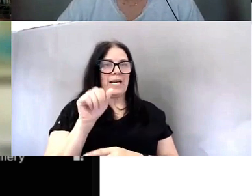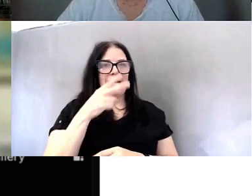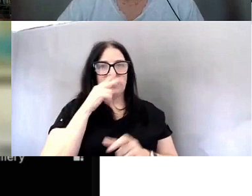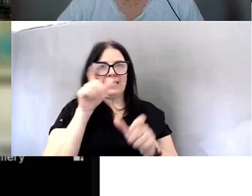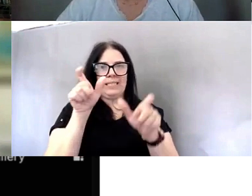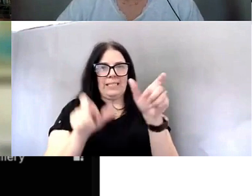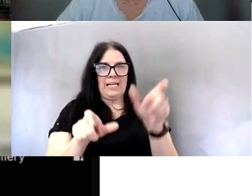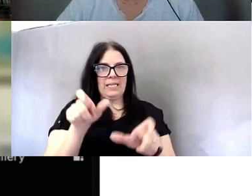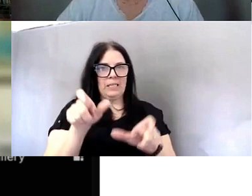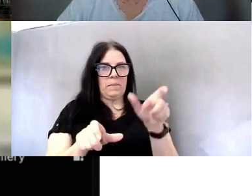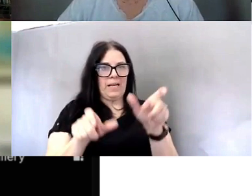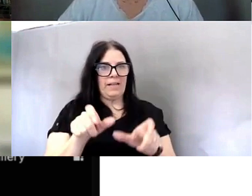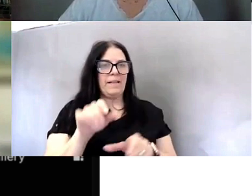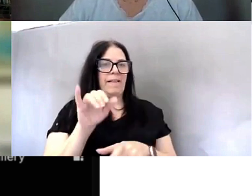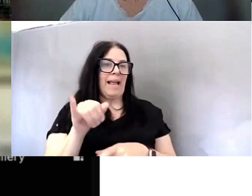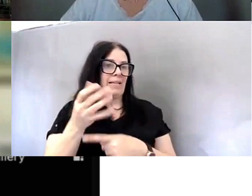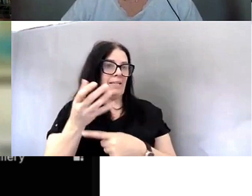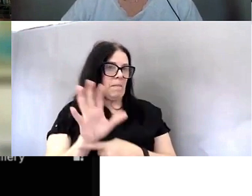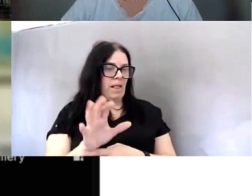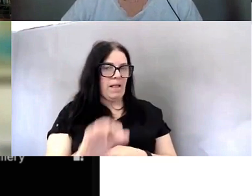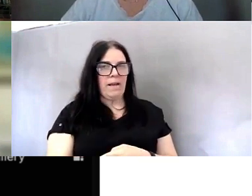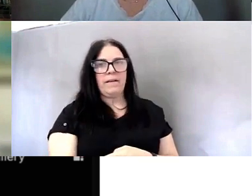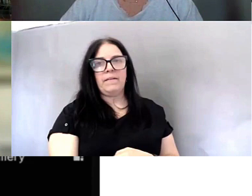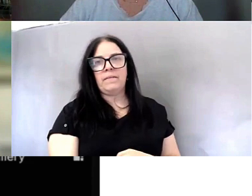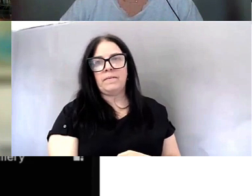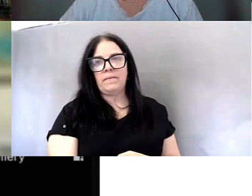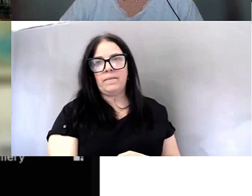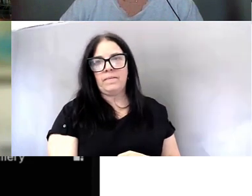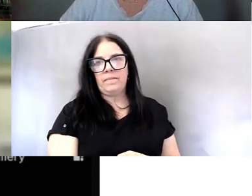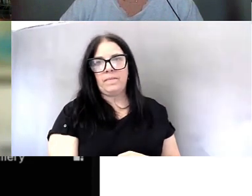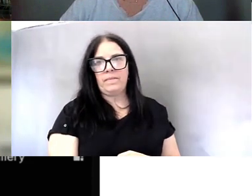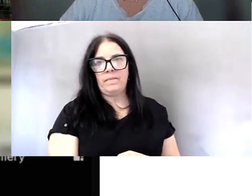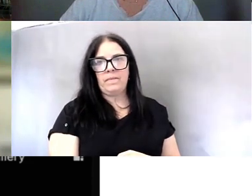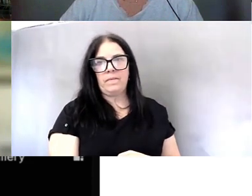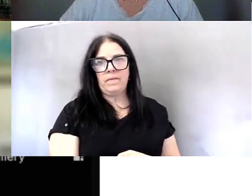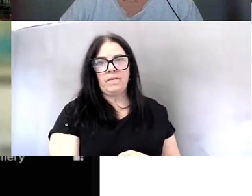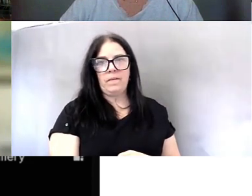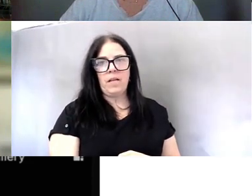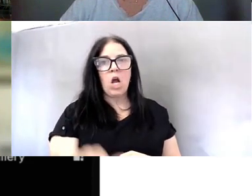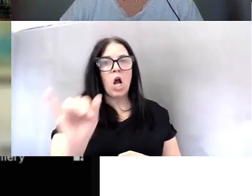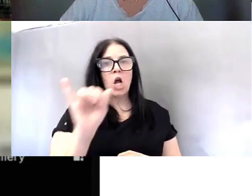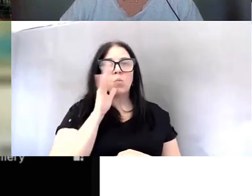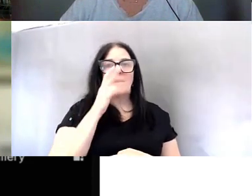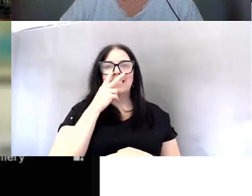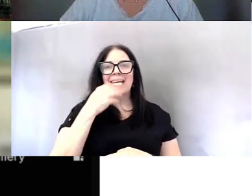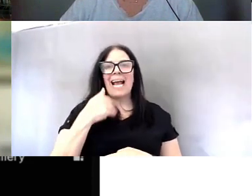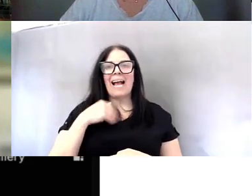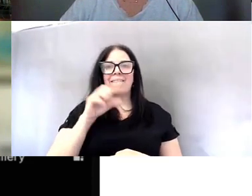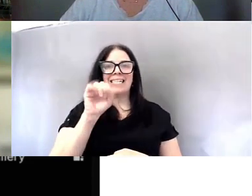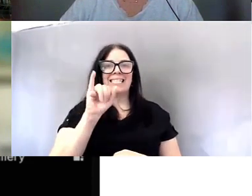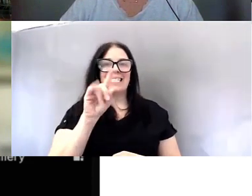the spotlighted ones. But also, you will see that there's side-by-side gallery. I